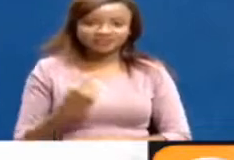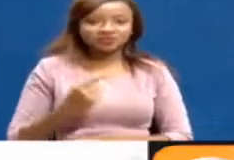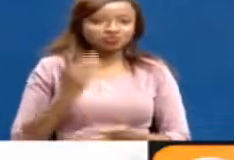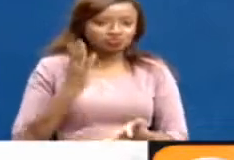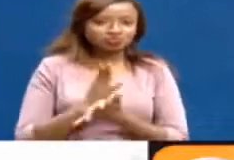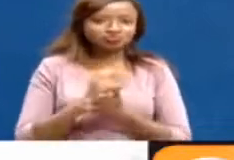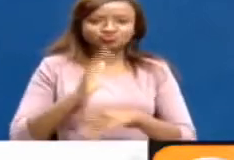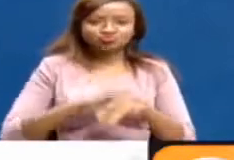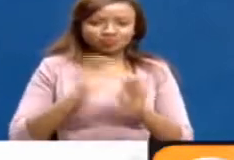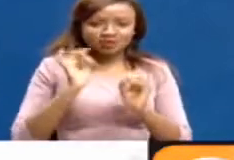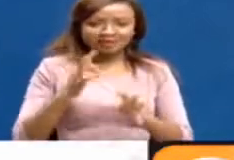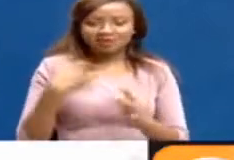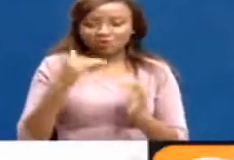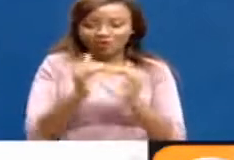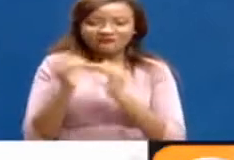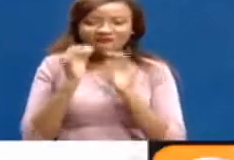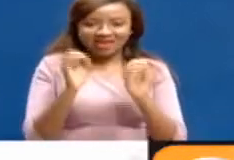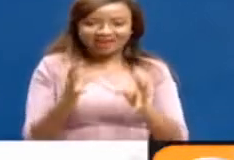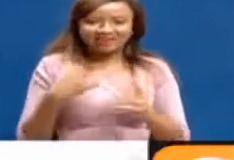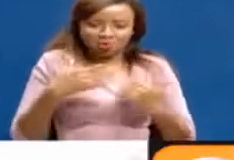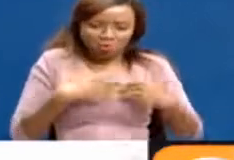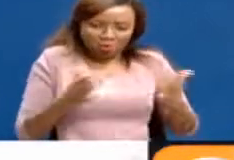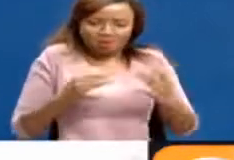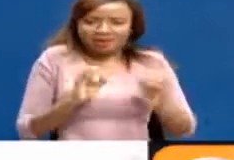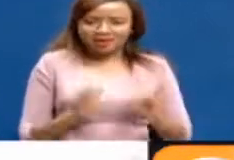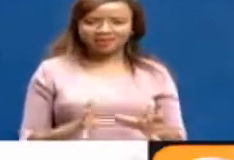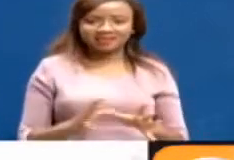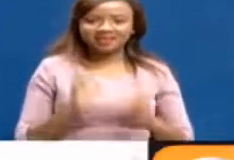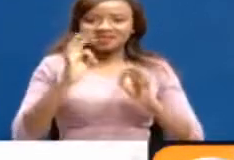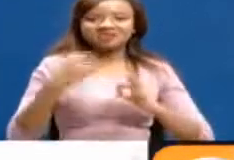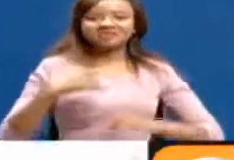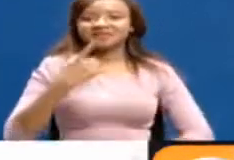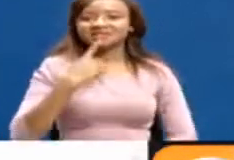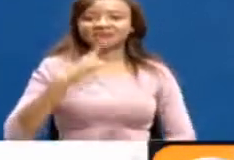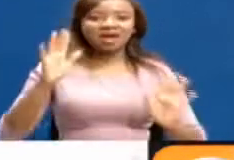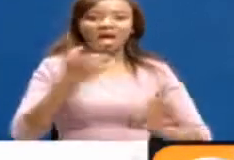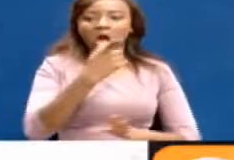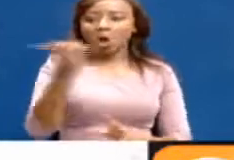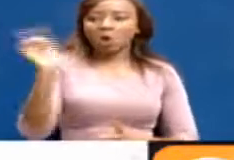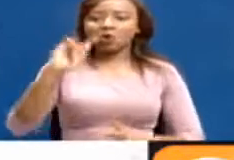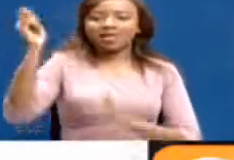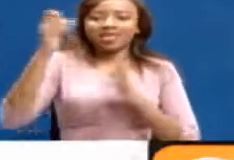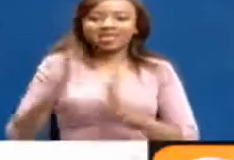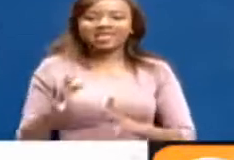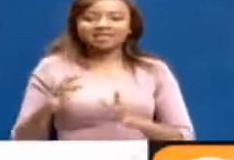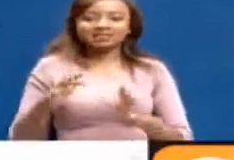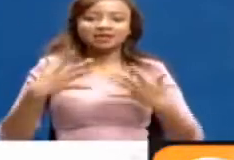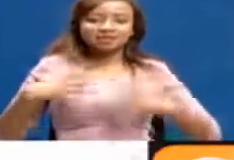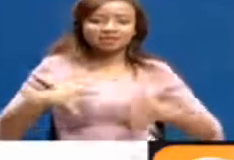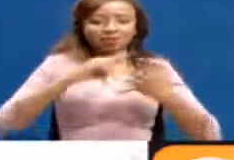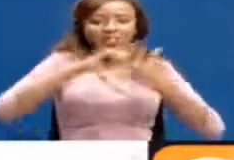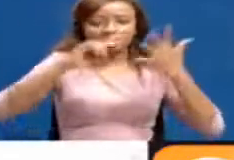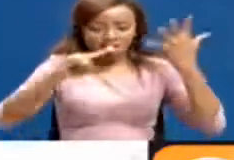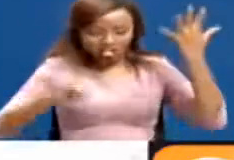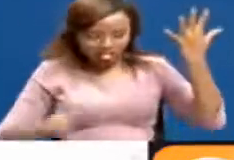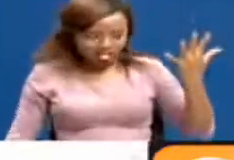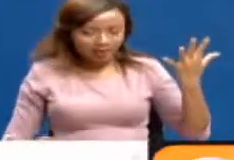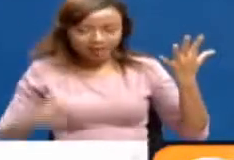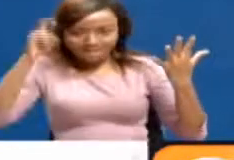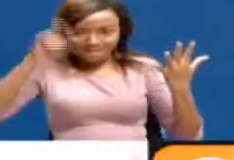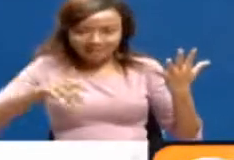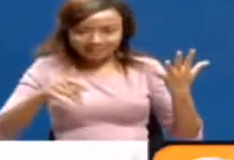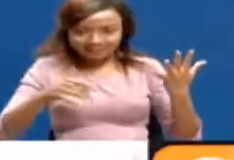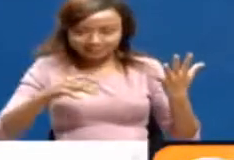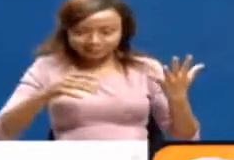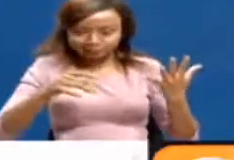irresponsible of me, or unfair, or dishonest, then for me to say that every Kenyan, tenants, landlords, tenants, employers,